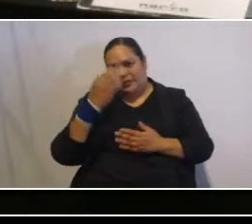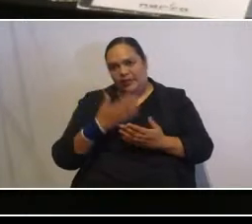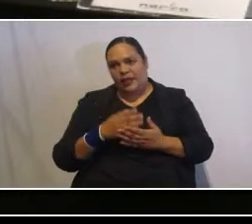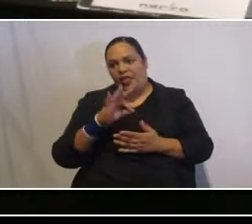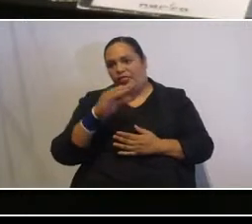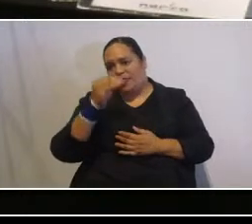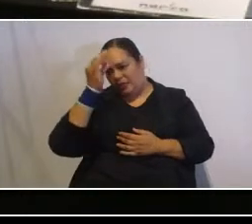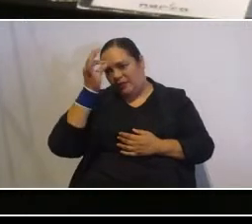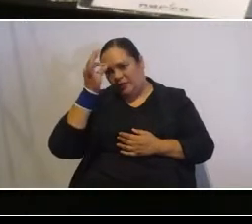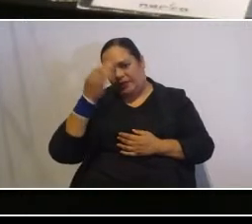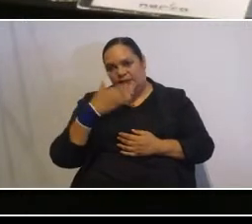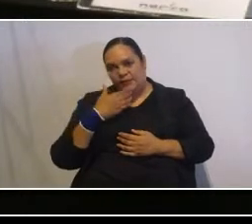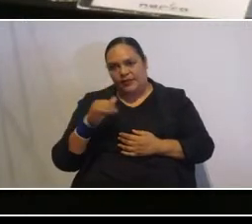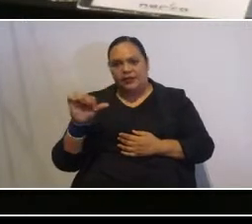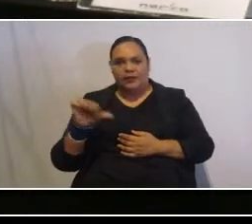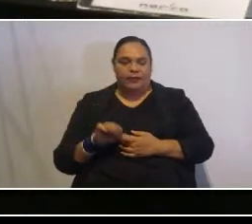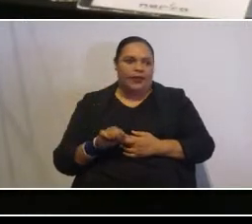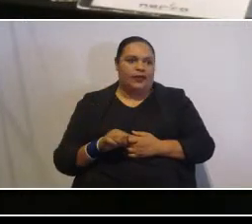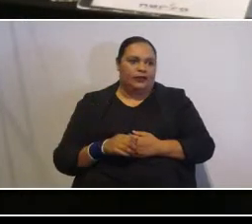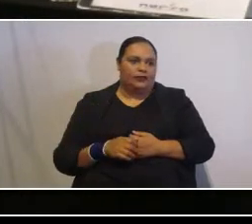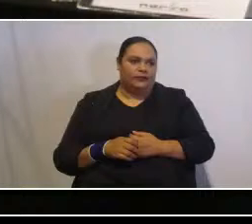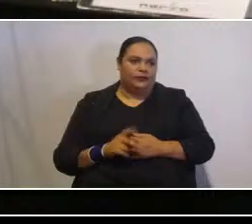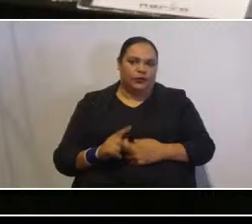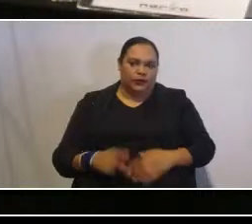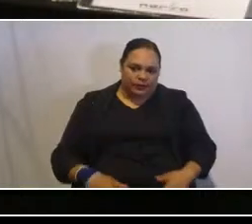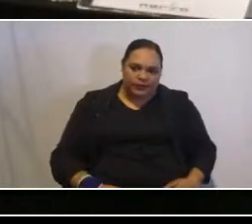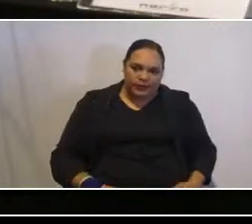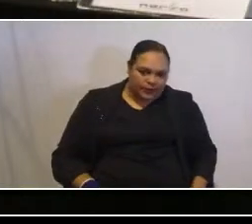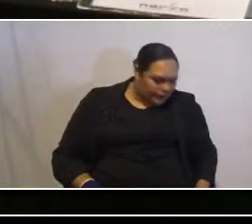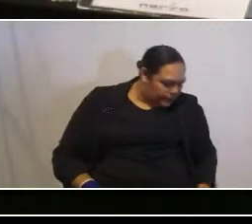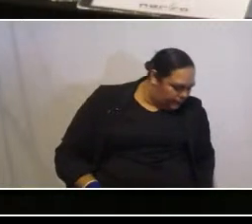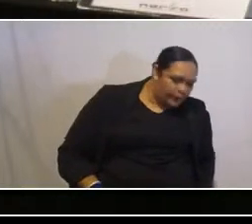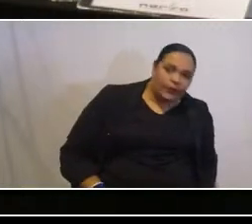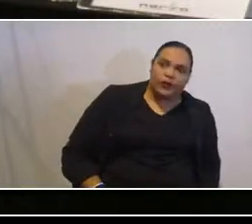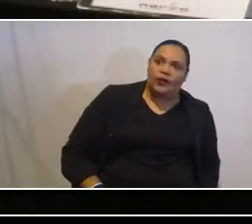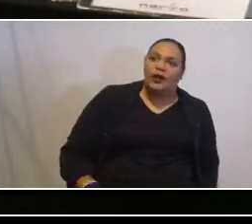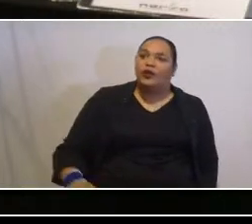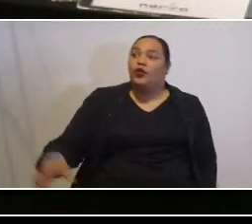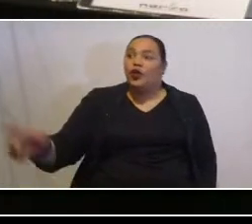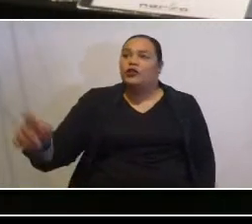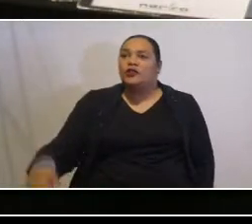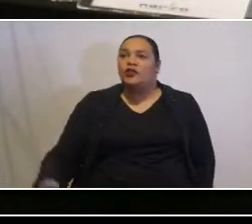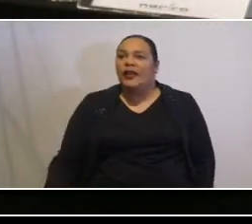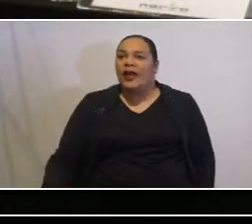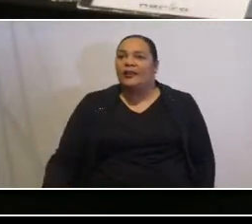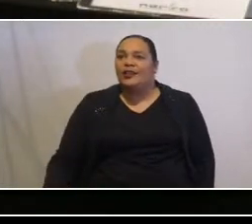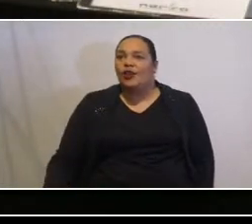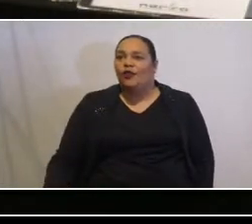30 minutes, please? Right? Okay. All right. So we'll be back here. What